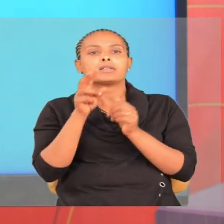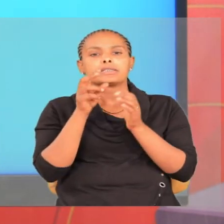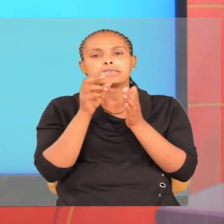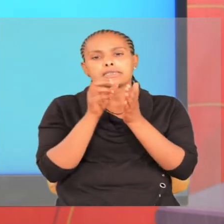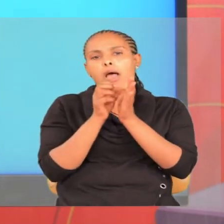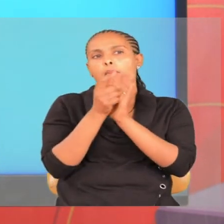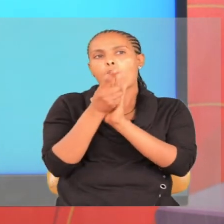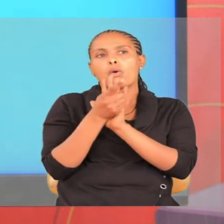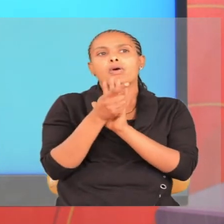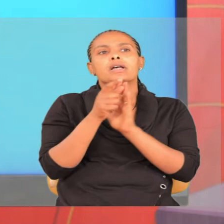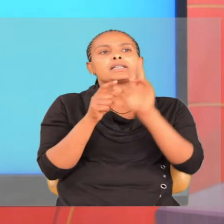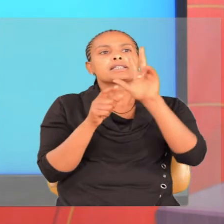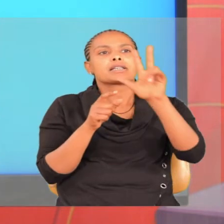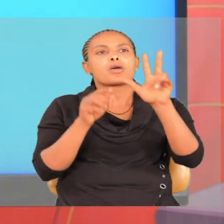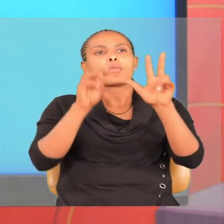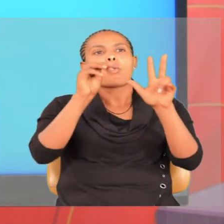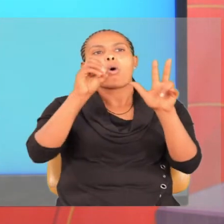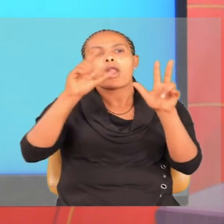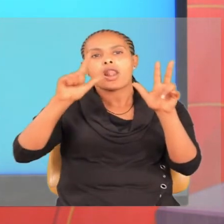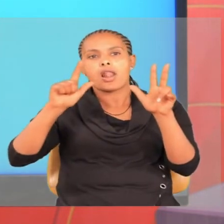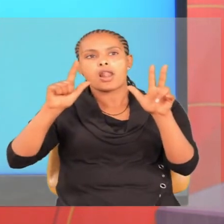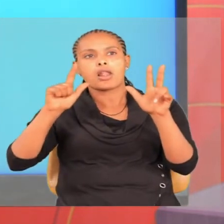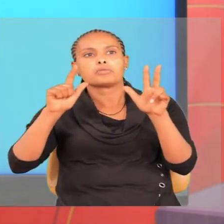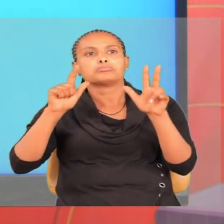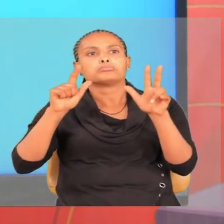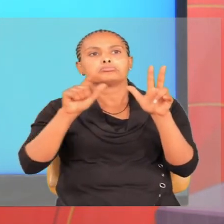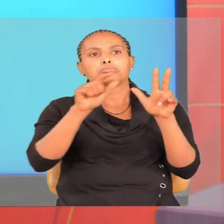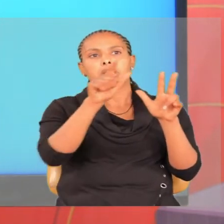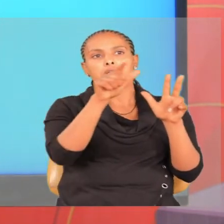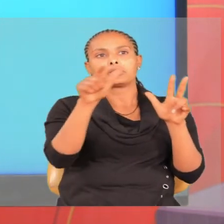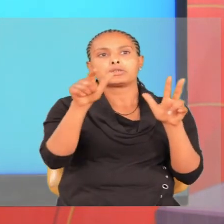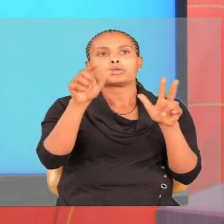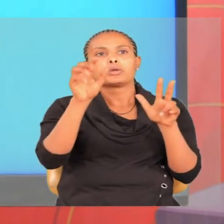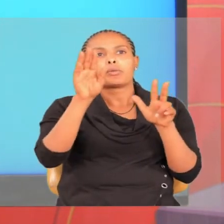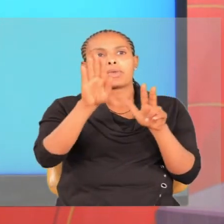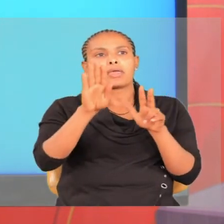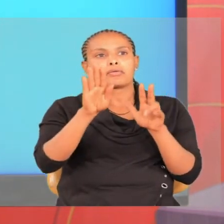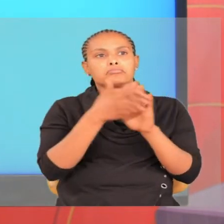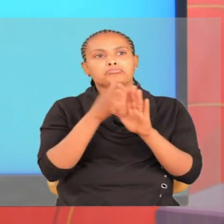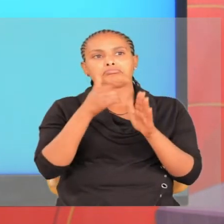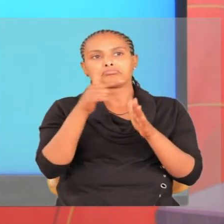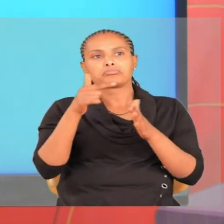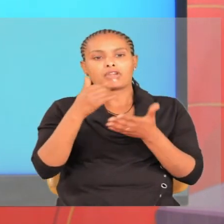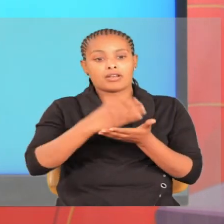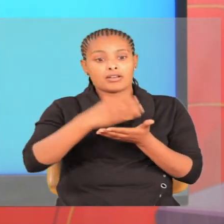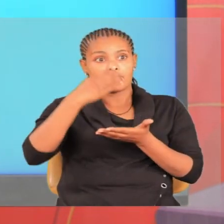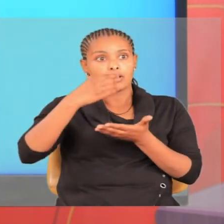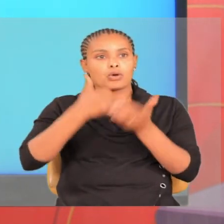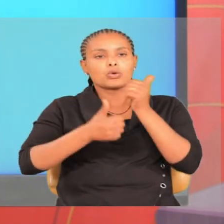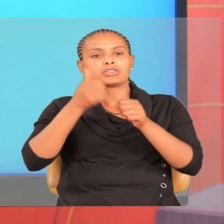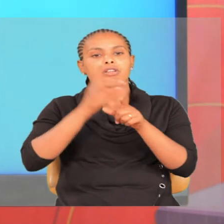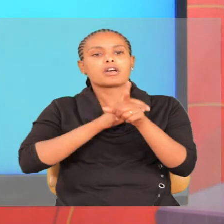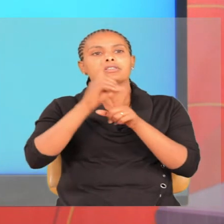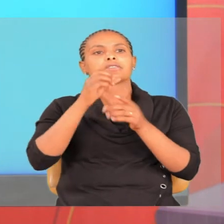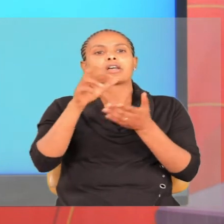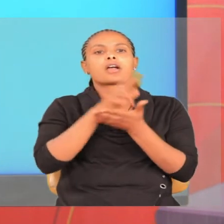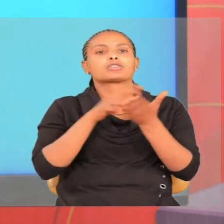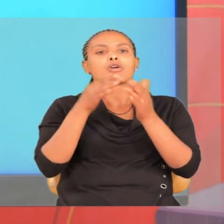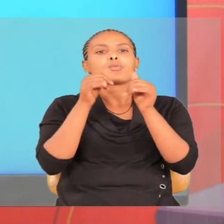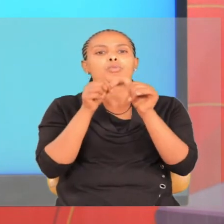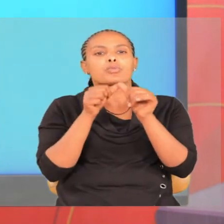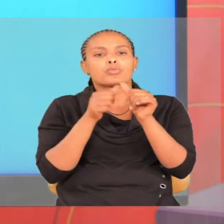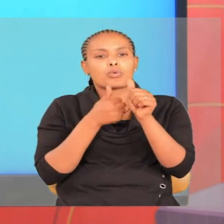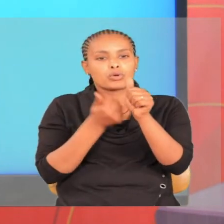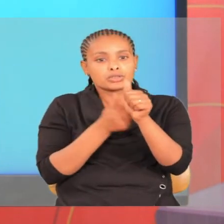Suppose 3 moles of A and 3 moles of B are introduced into 2-liter flask. In which direction will the reaction proceed